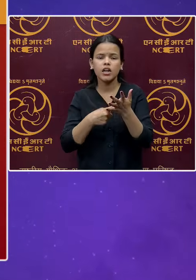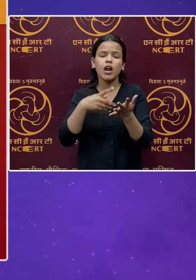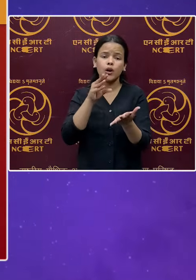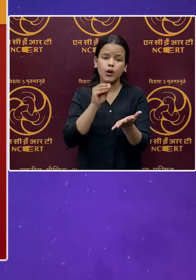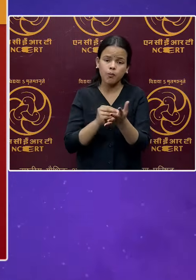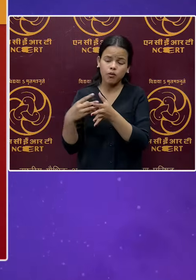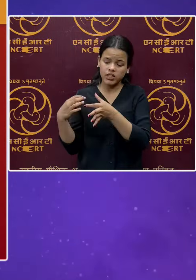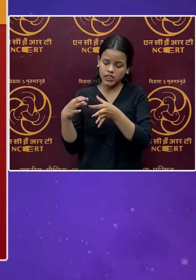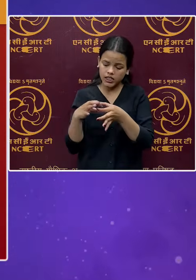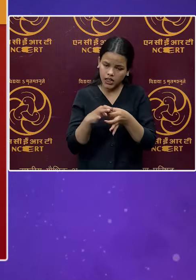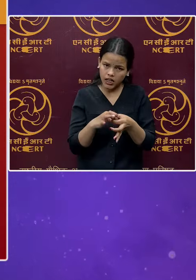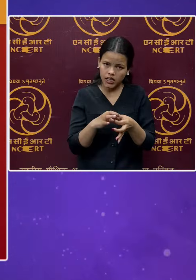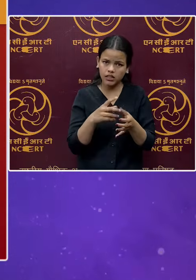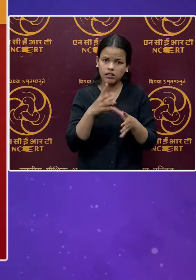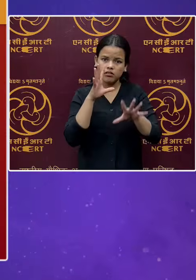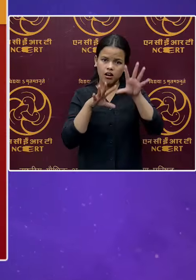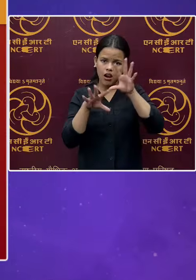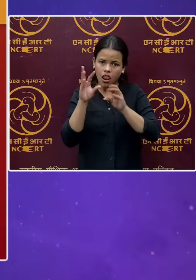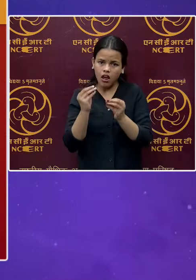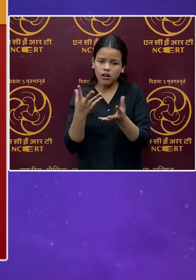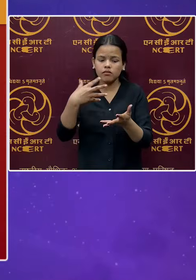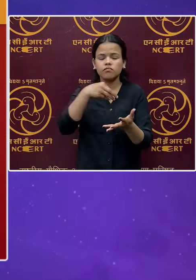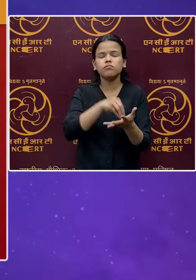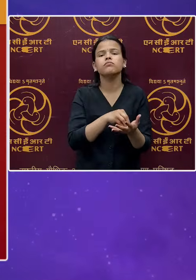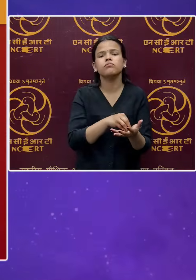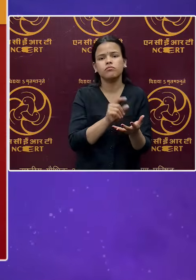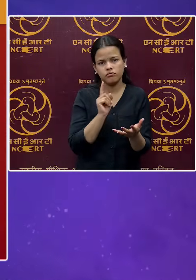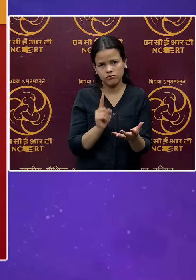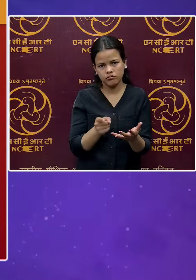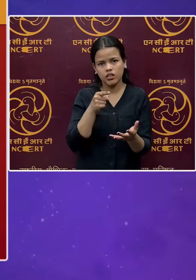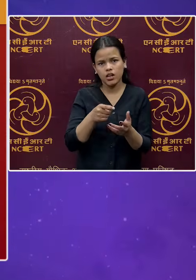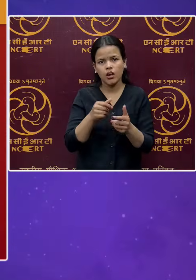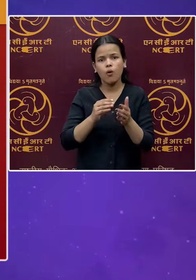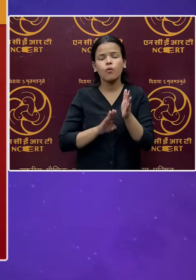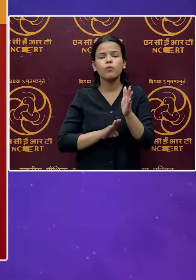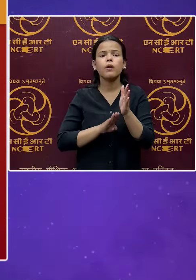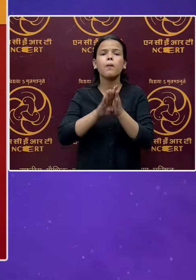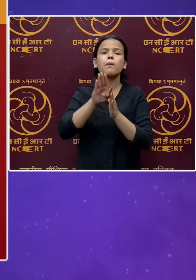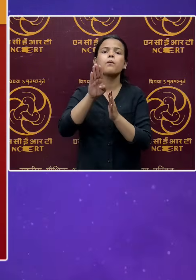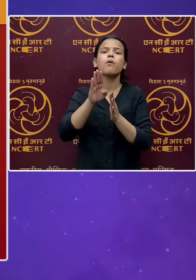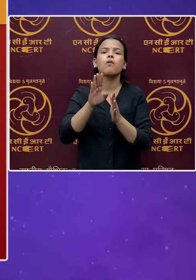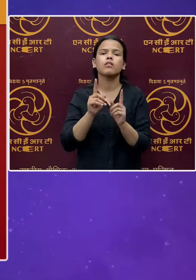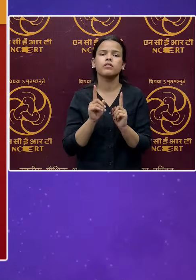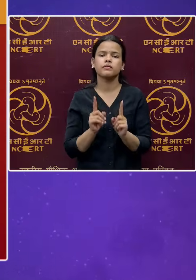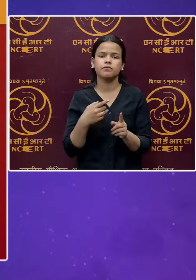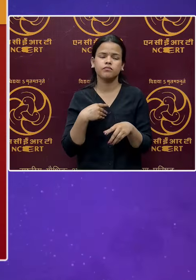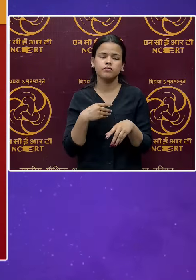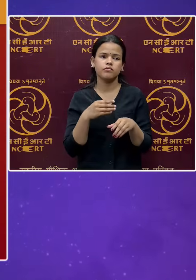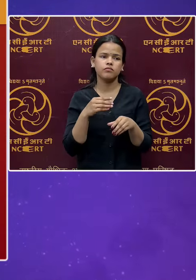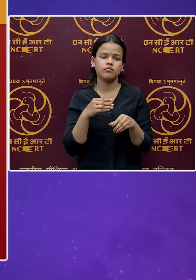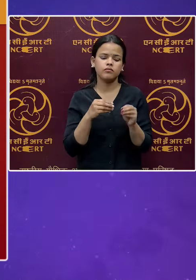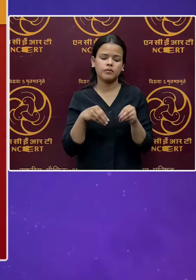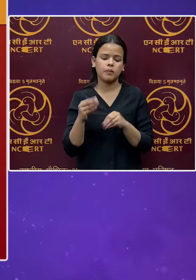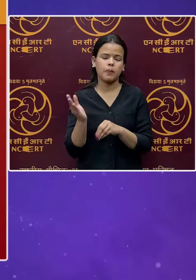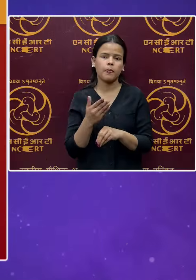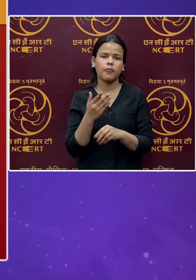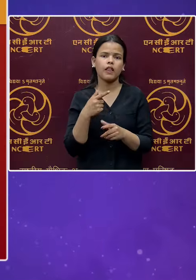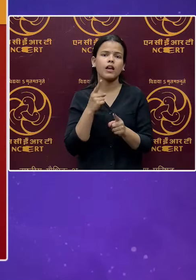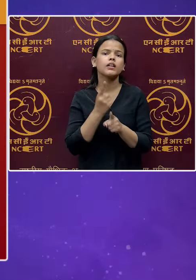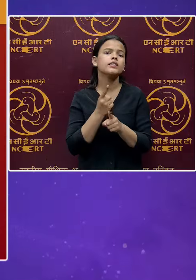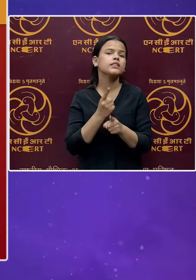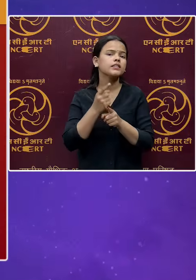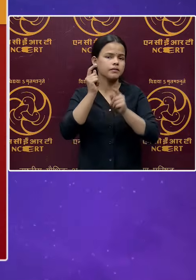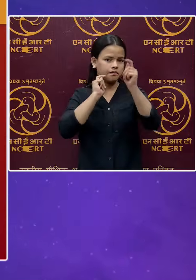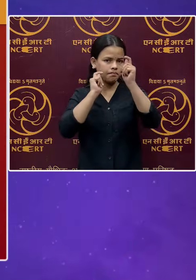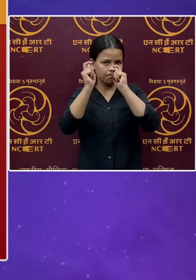related to learner engagement and learner progress. Moving ahead, teacher role. Teacher role